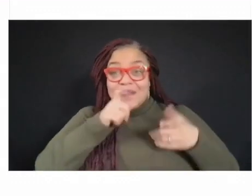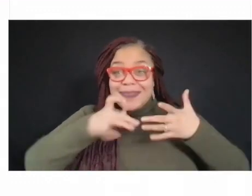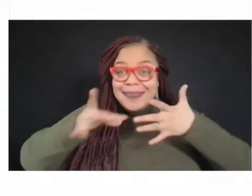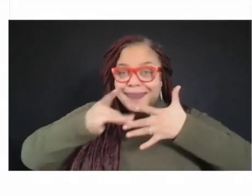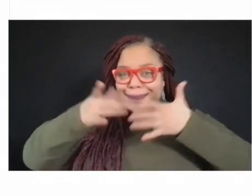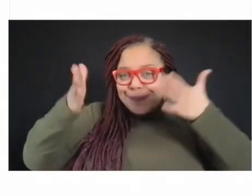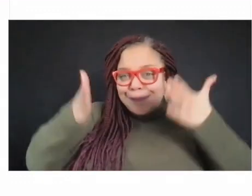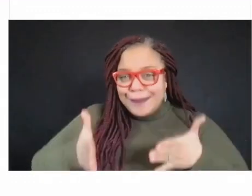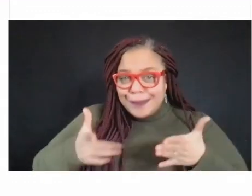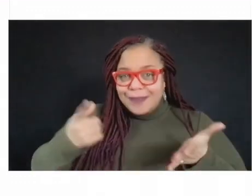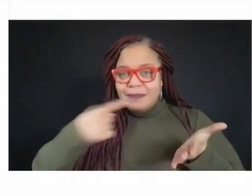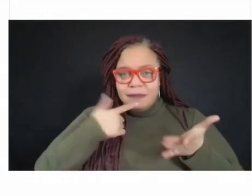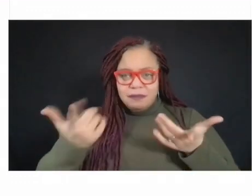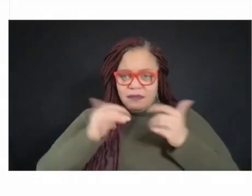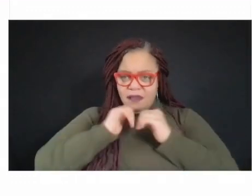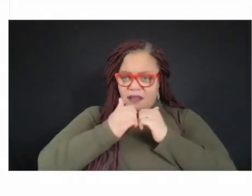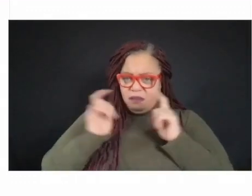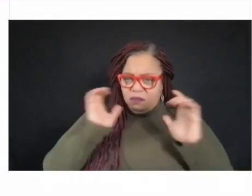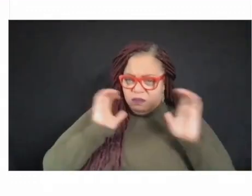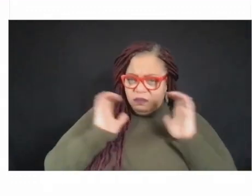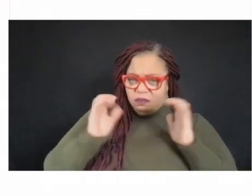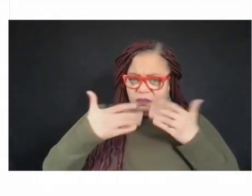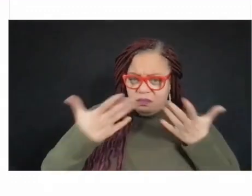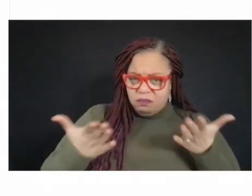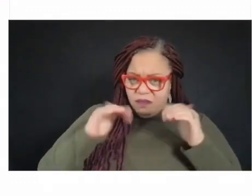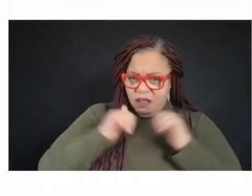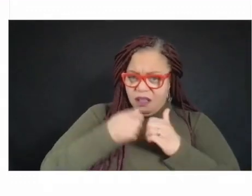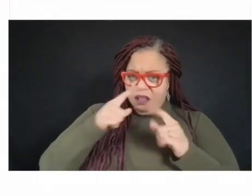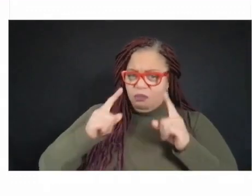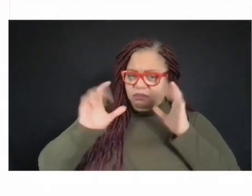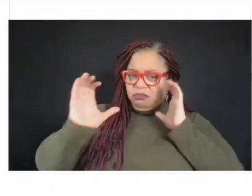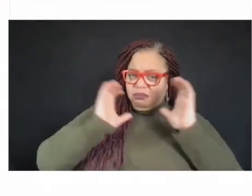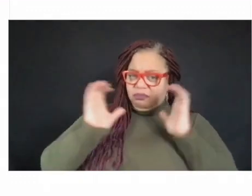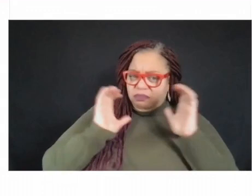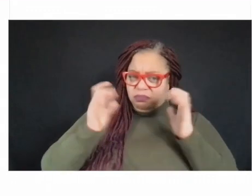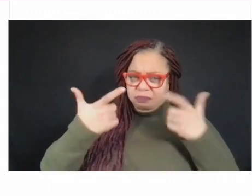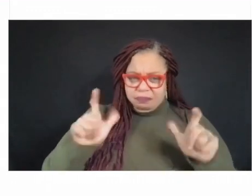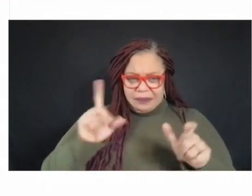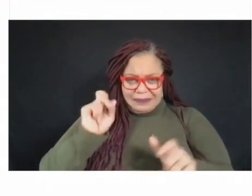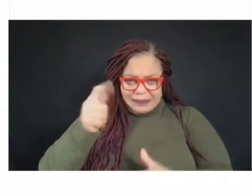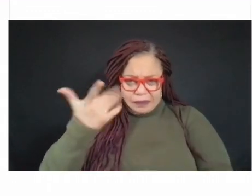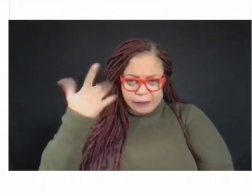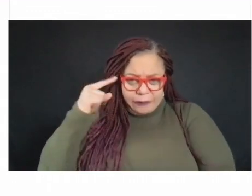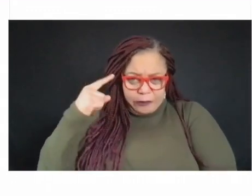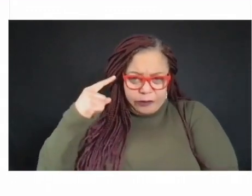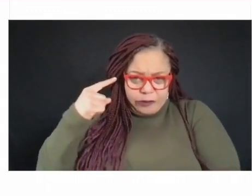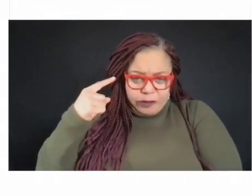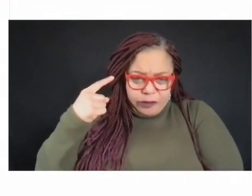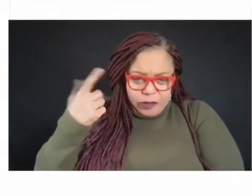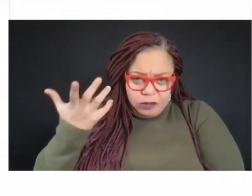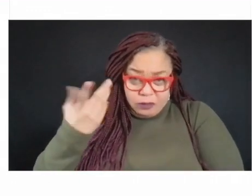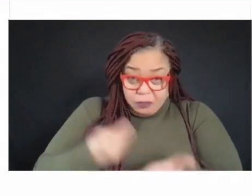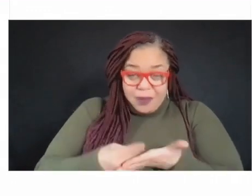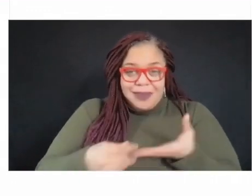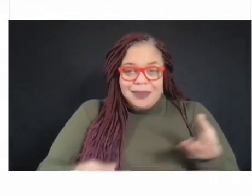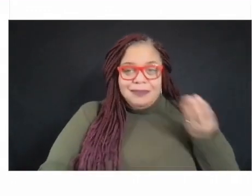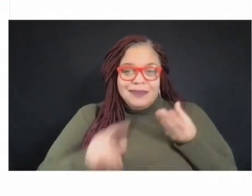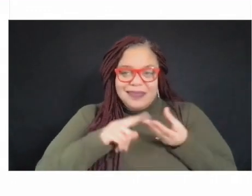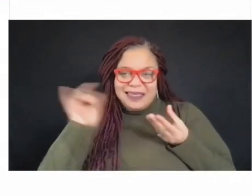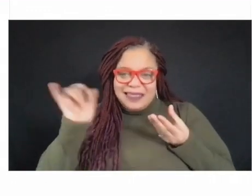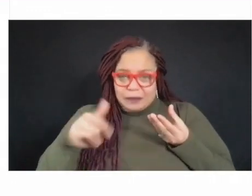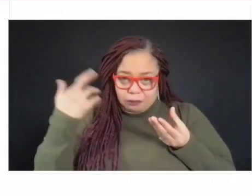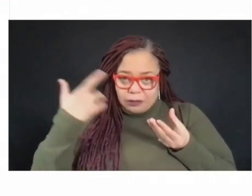communication such a big deal? Why do we need to fund it? It's such an important thing. And I just think, it has been often sort of like